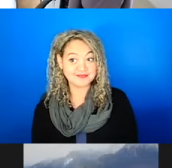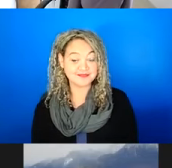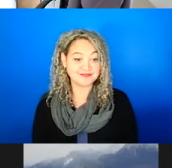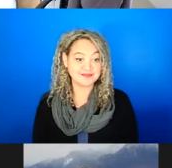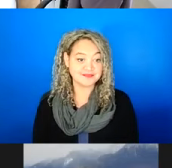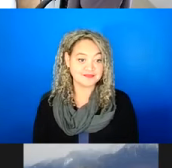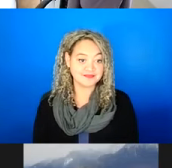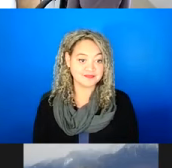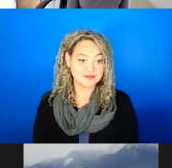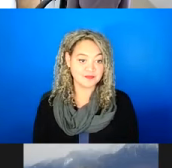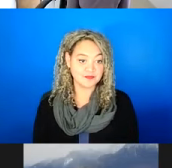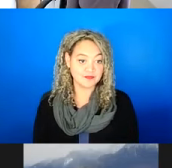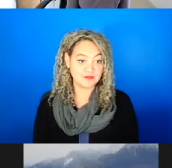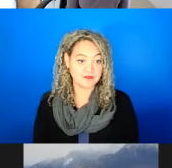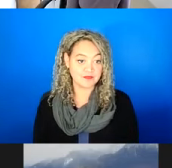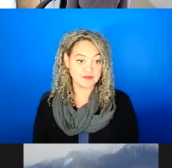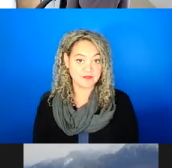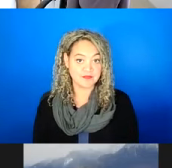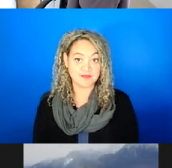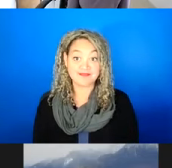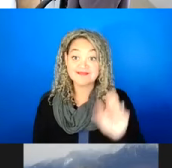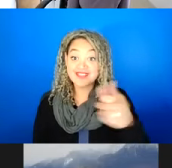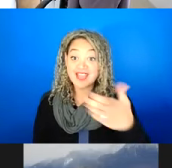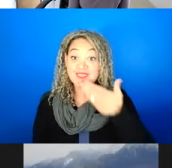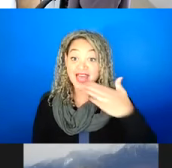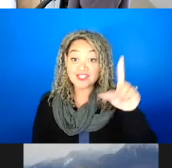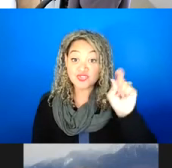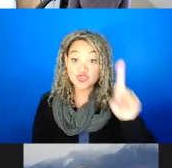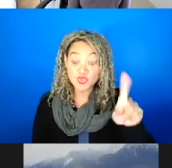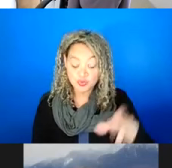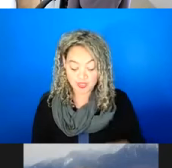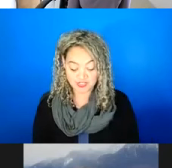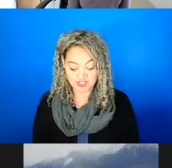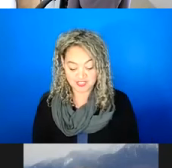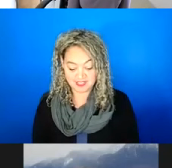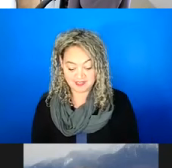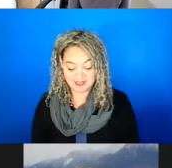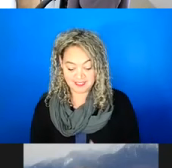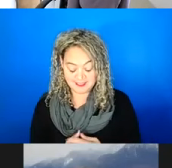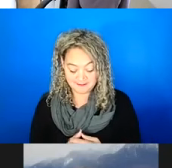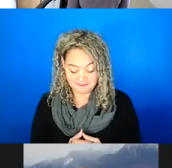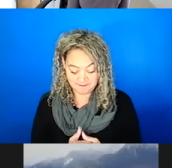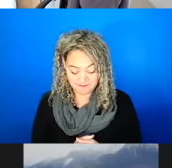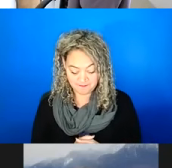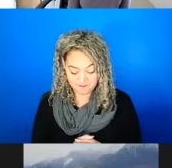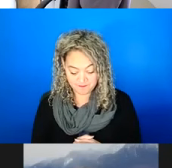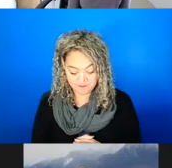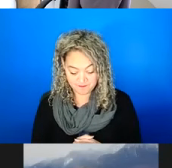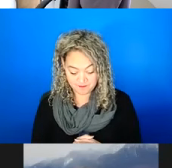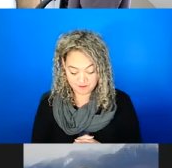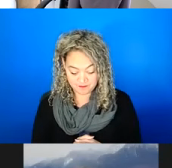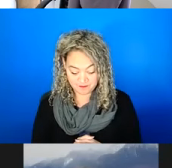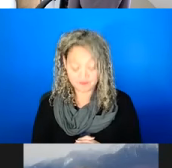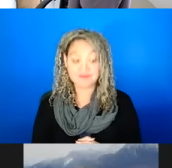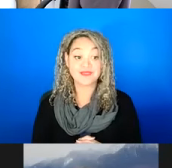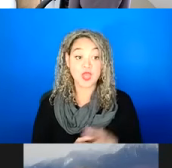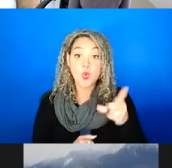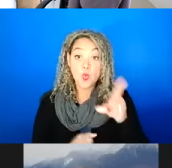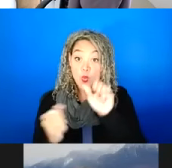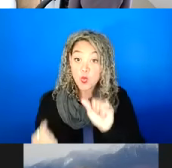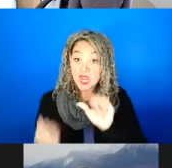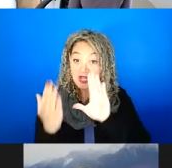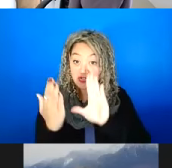So yeah, that is a great question. And we addressed it. And there, the